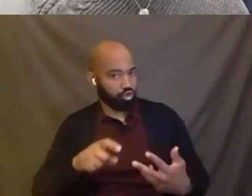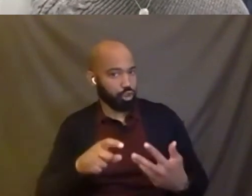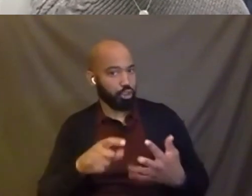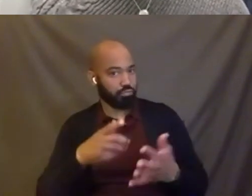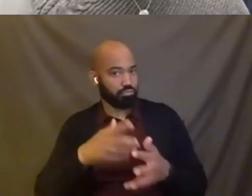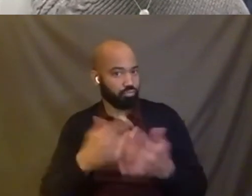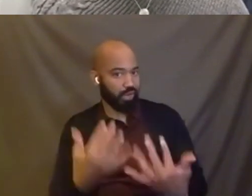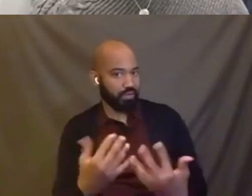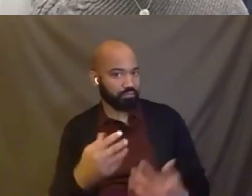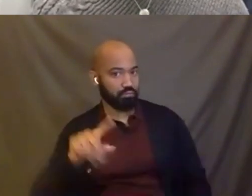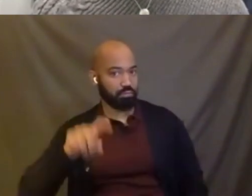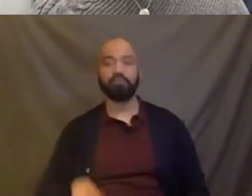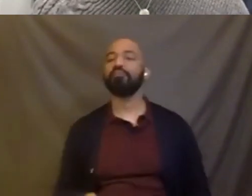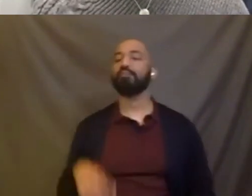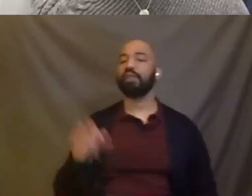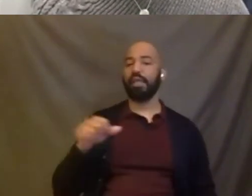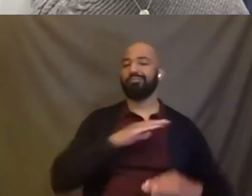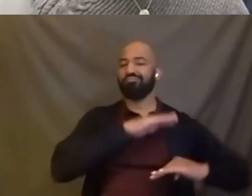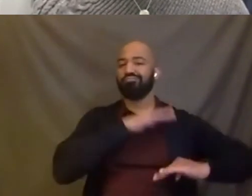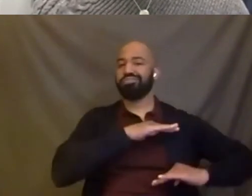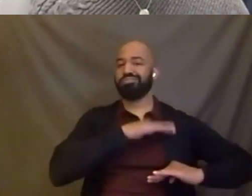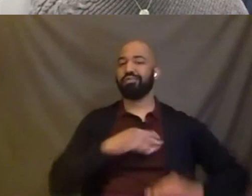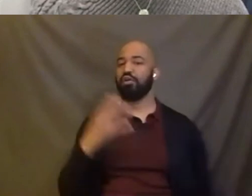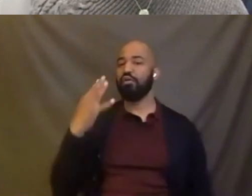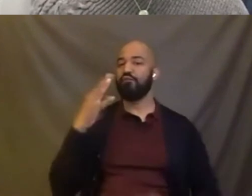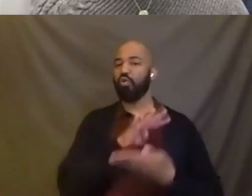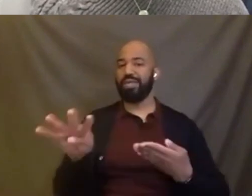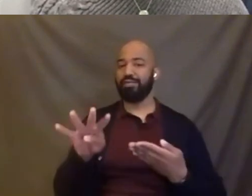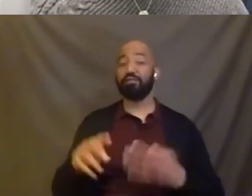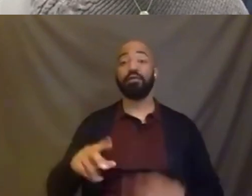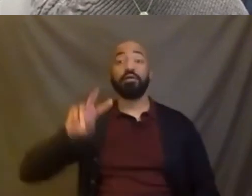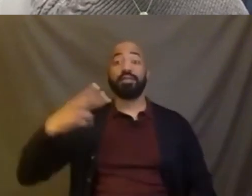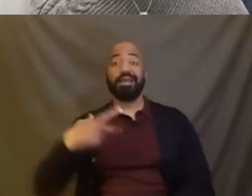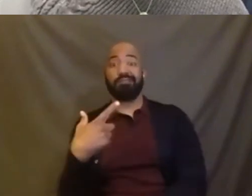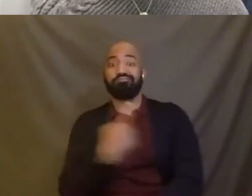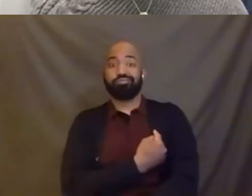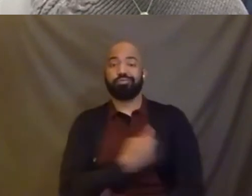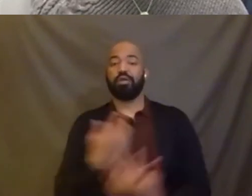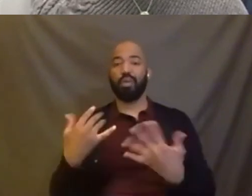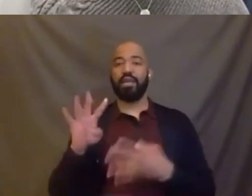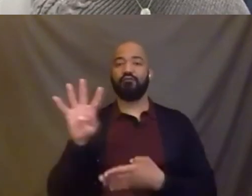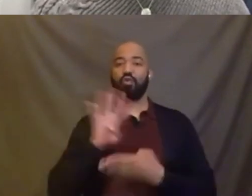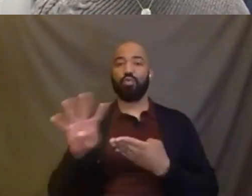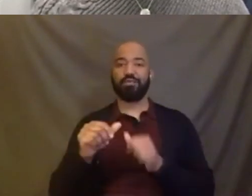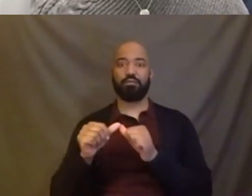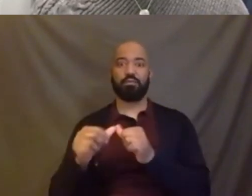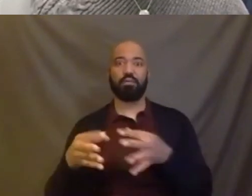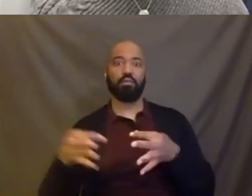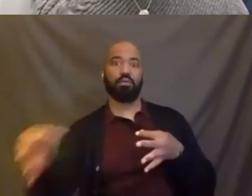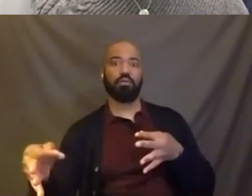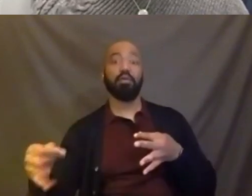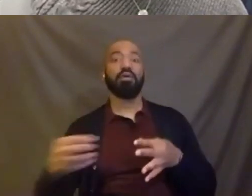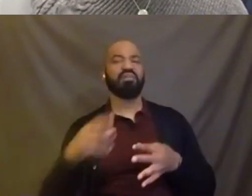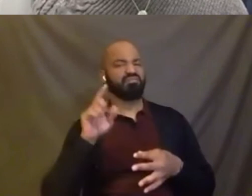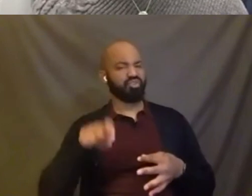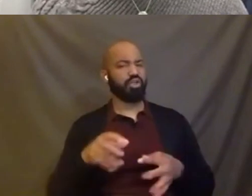to wait 4 weeks after that second vaccine. So that would be an appropriate deferment of care, because we know